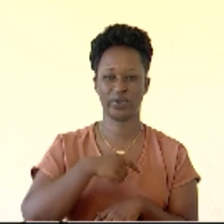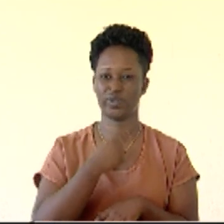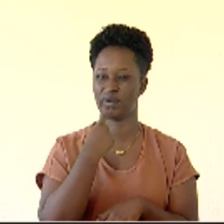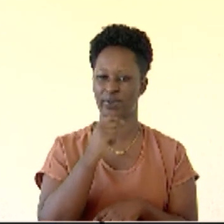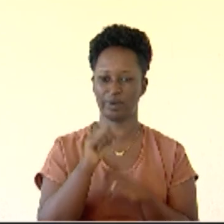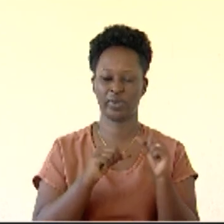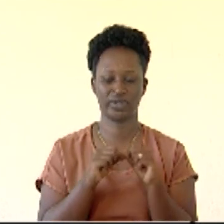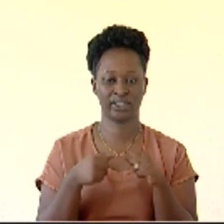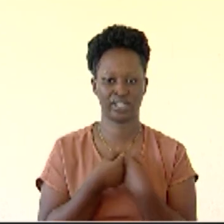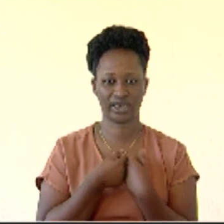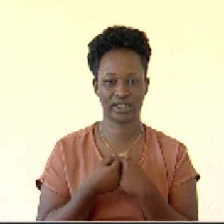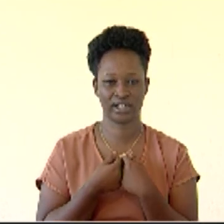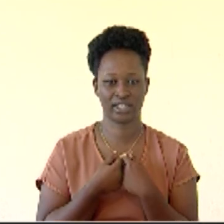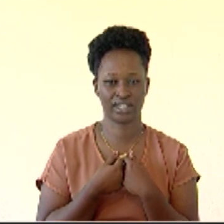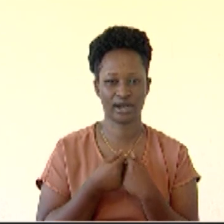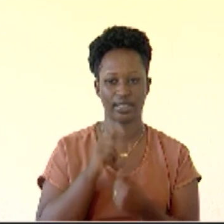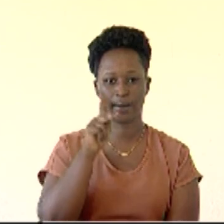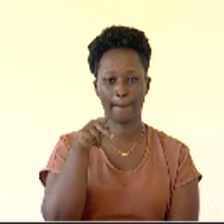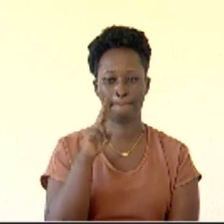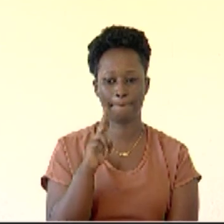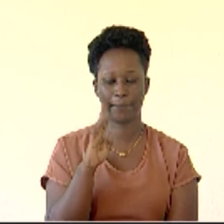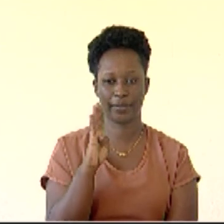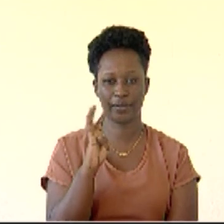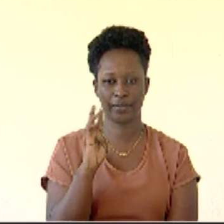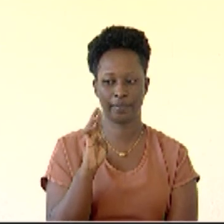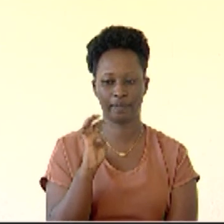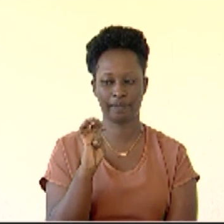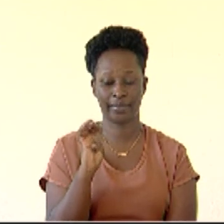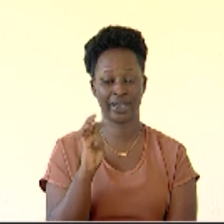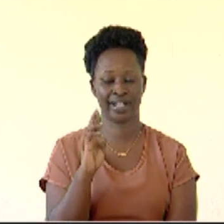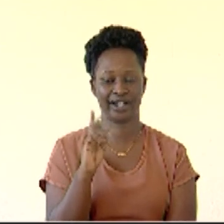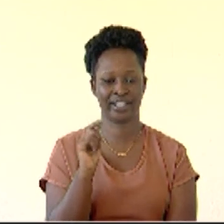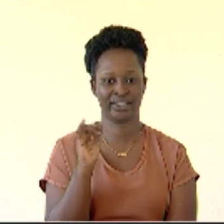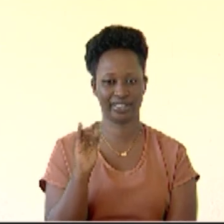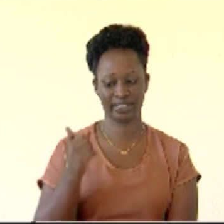that puberty girls and boys face.